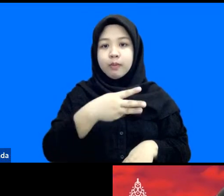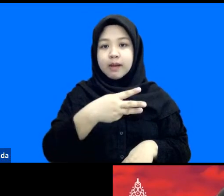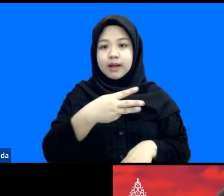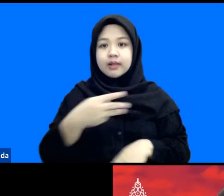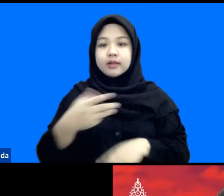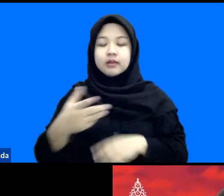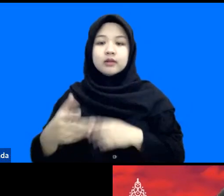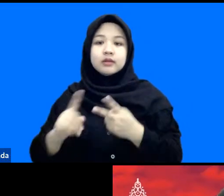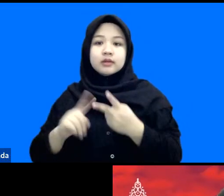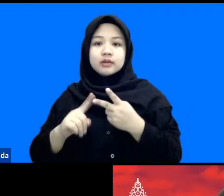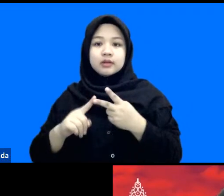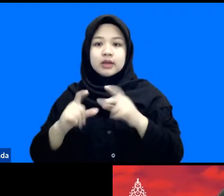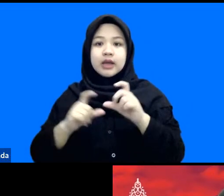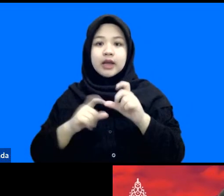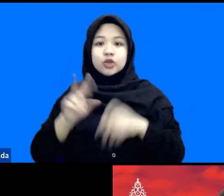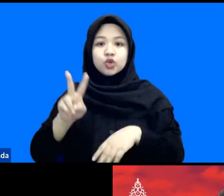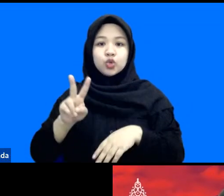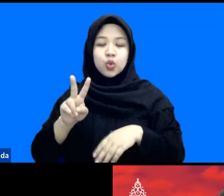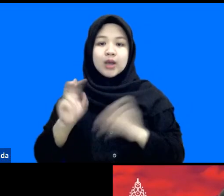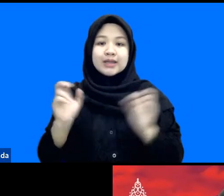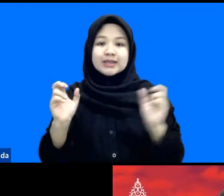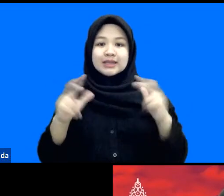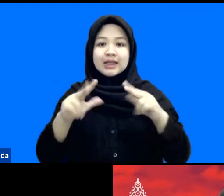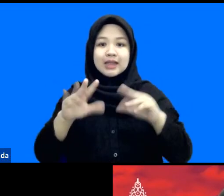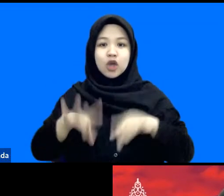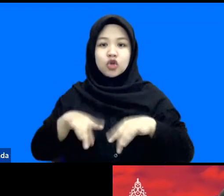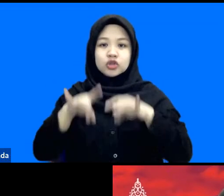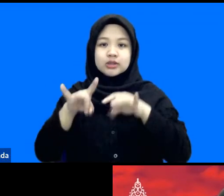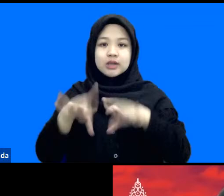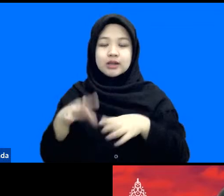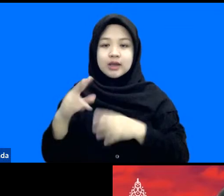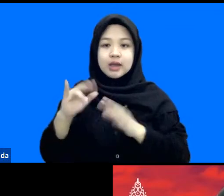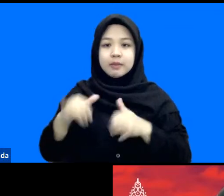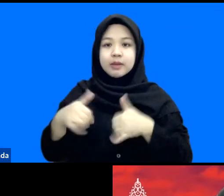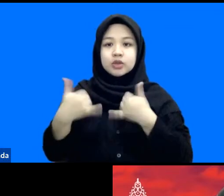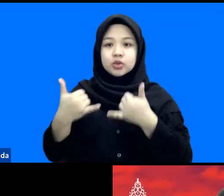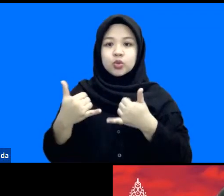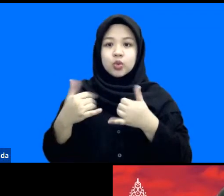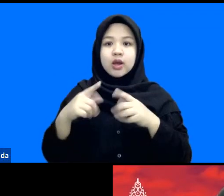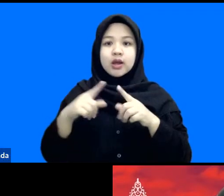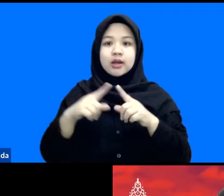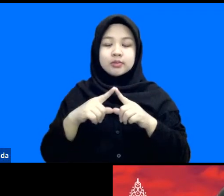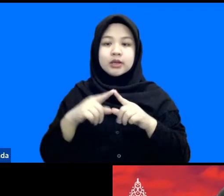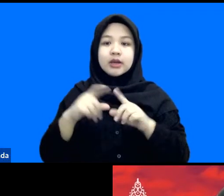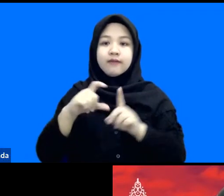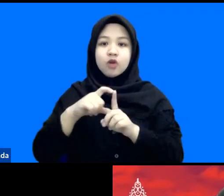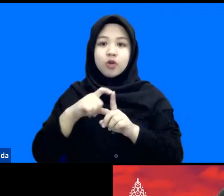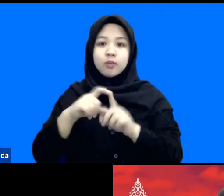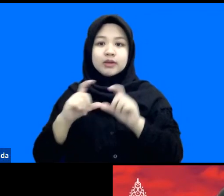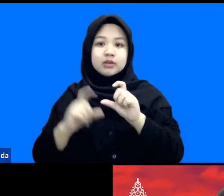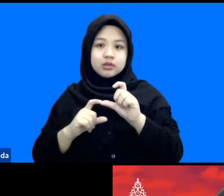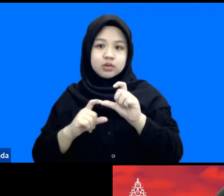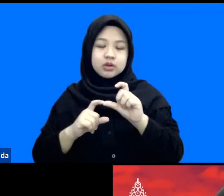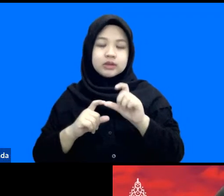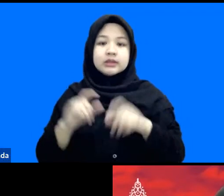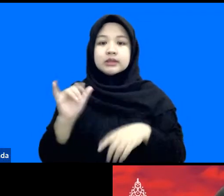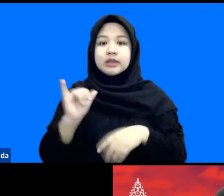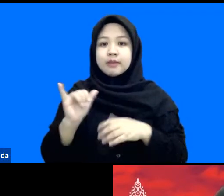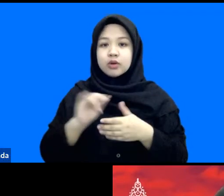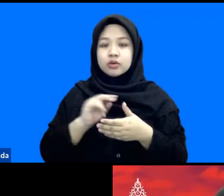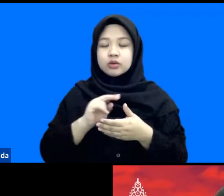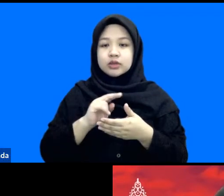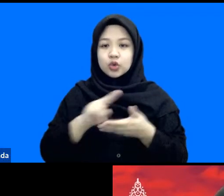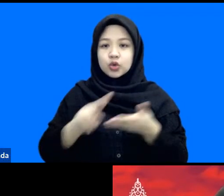Australia, with scholarships from Australian Development Scholarship and University of Sydney International, also his